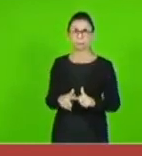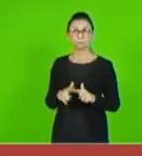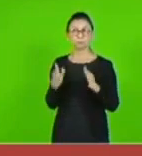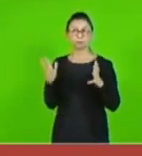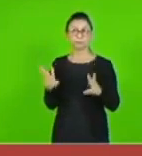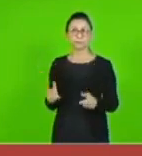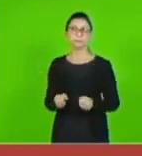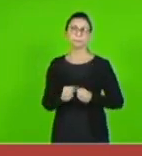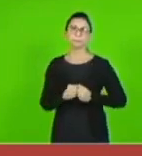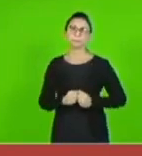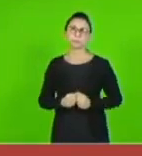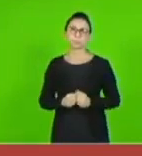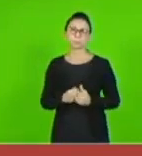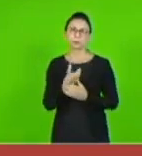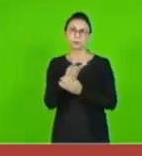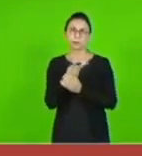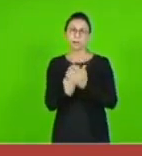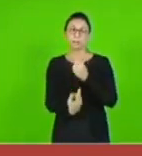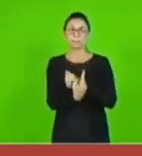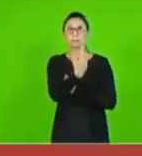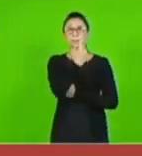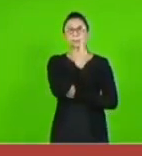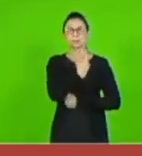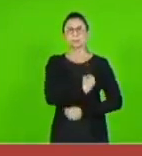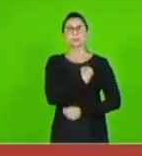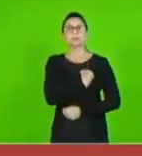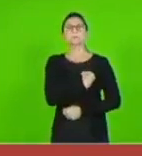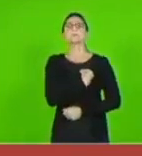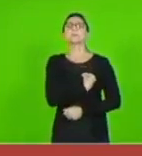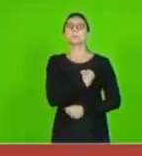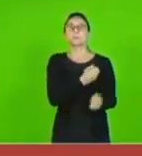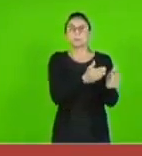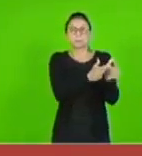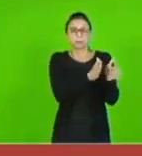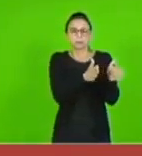different periods that the church lives.